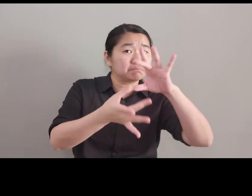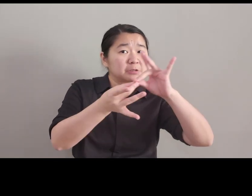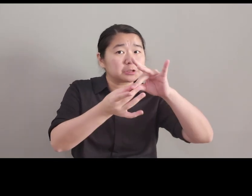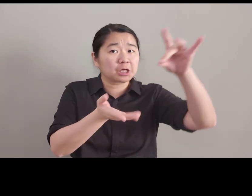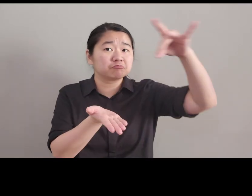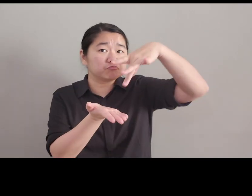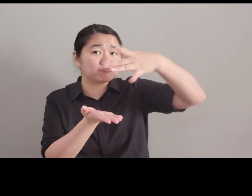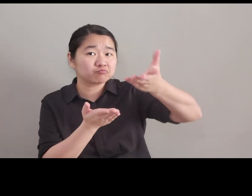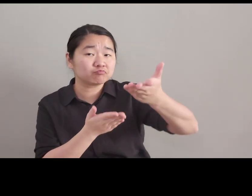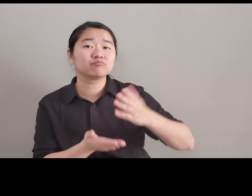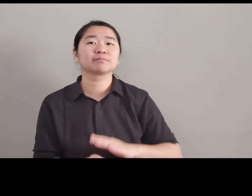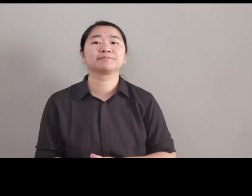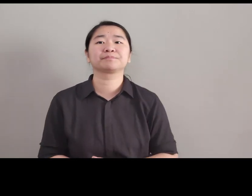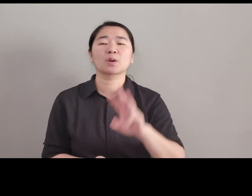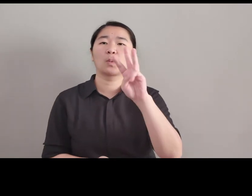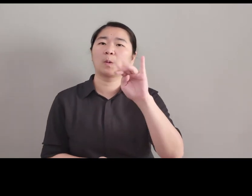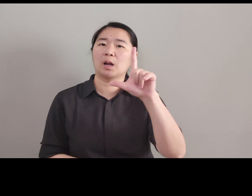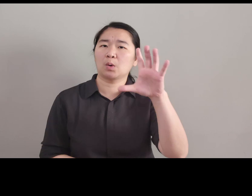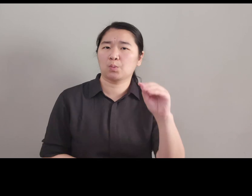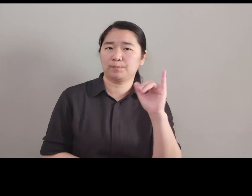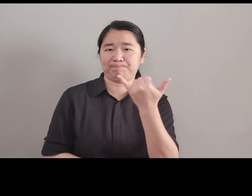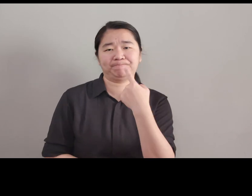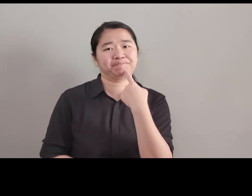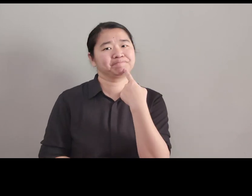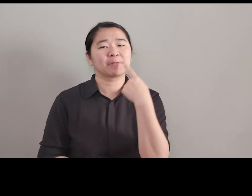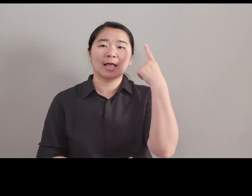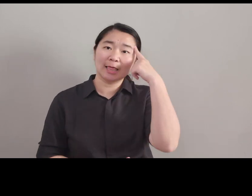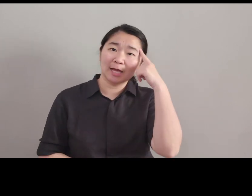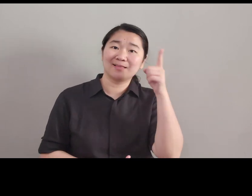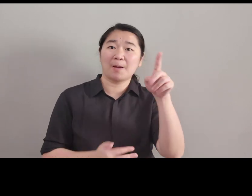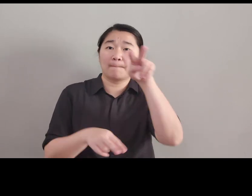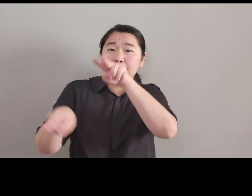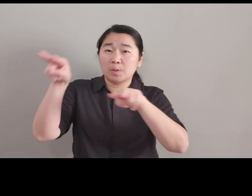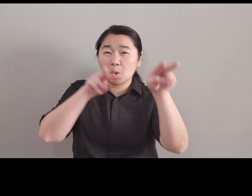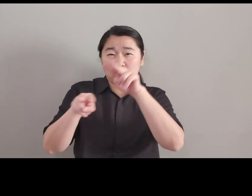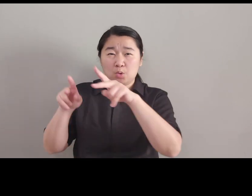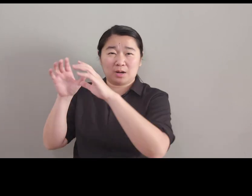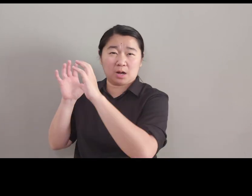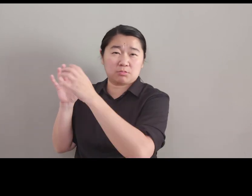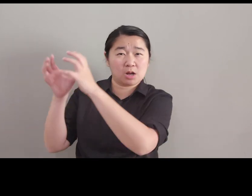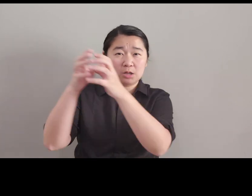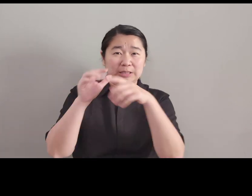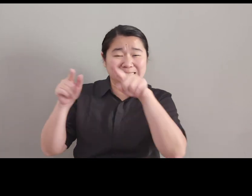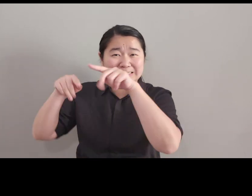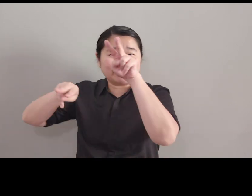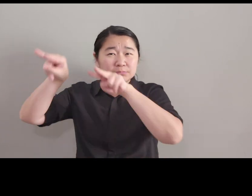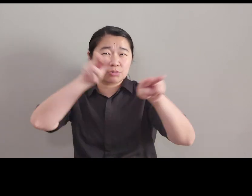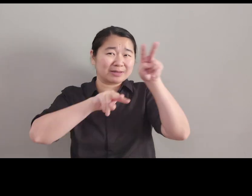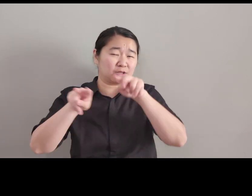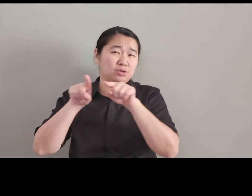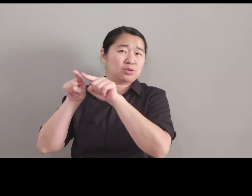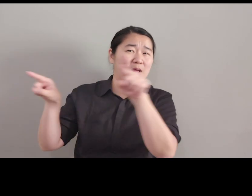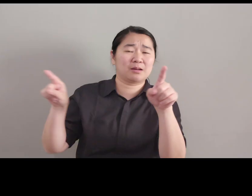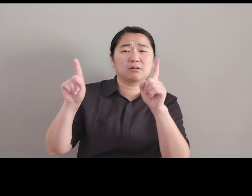They are offering free monitoring that's what the monitoring agencies do. So I think that exists. Should governments